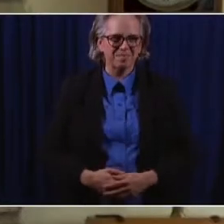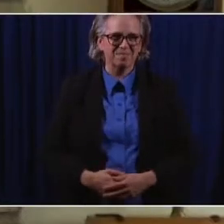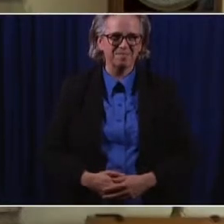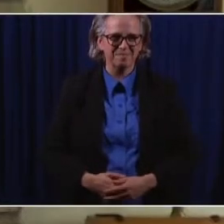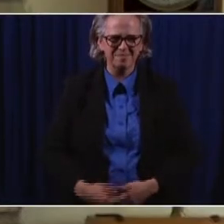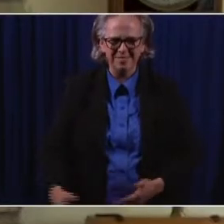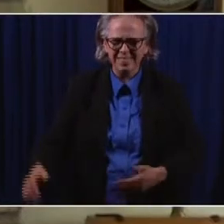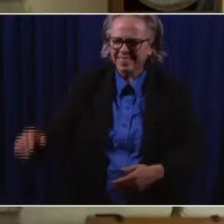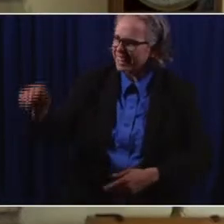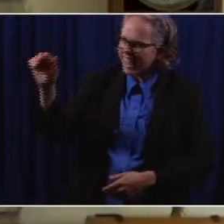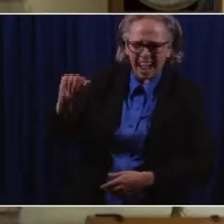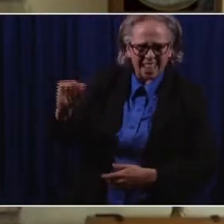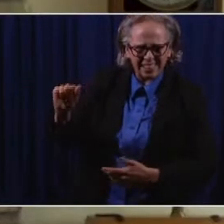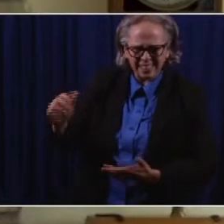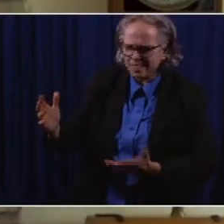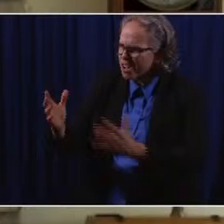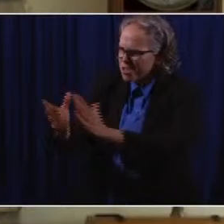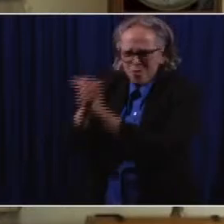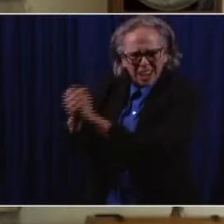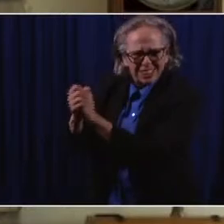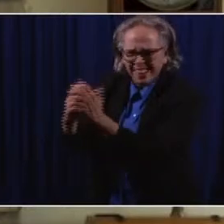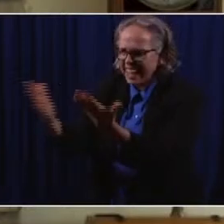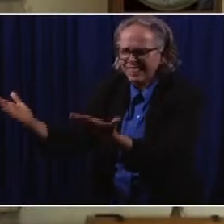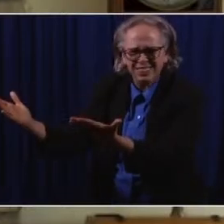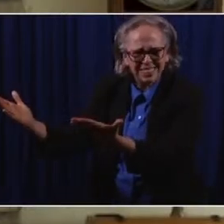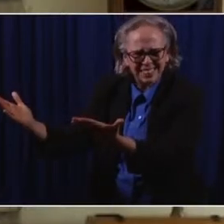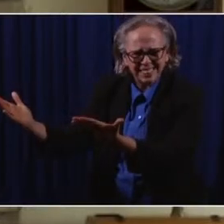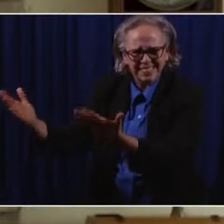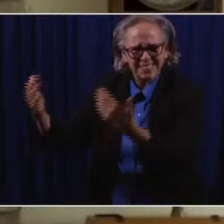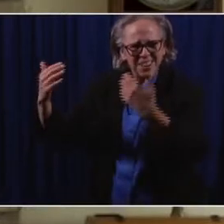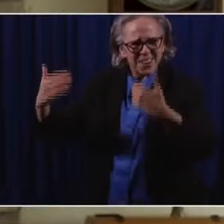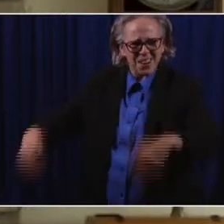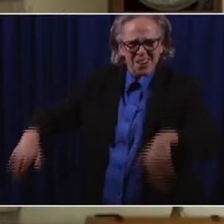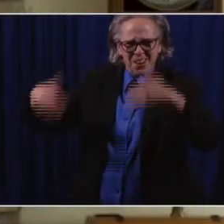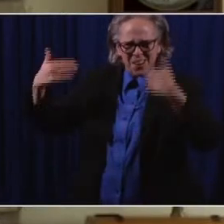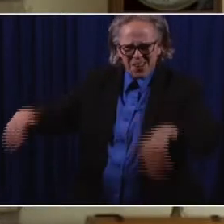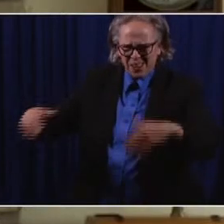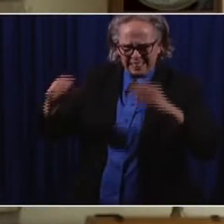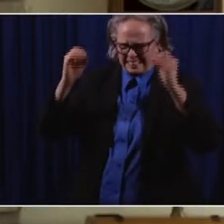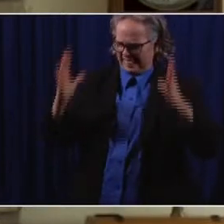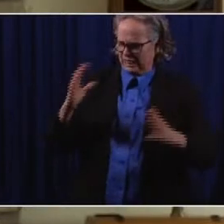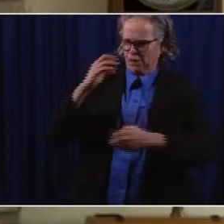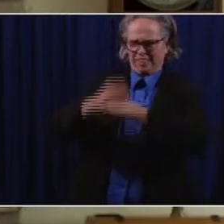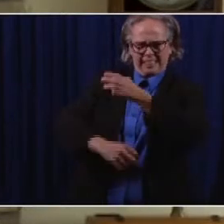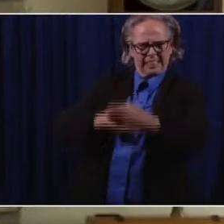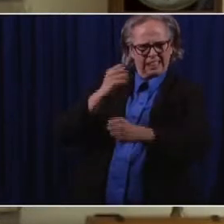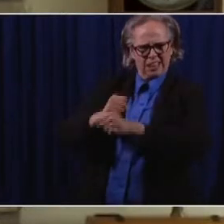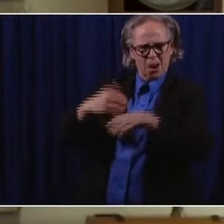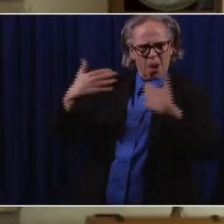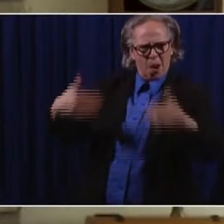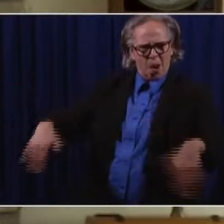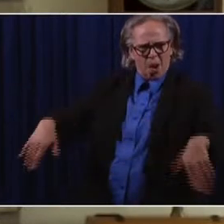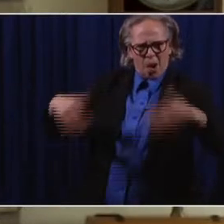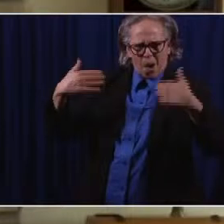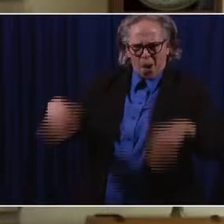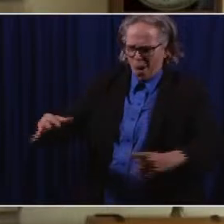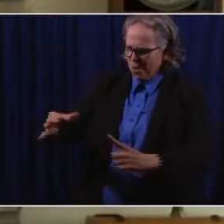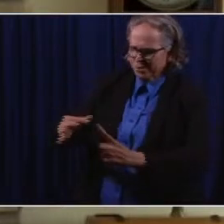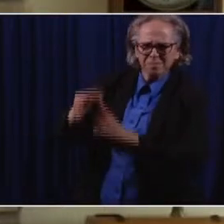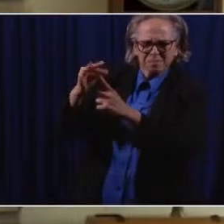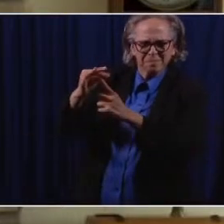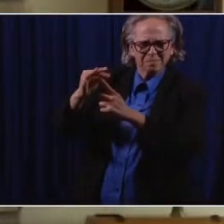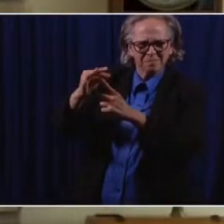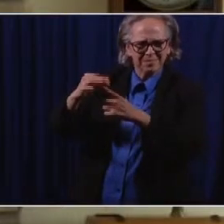Anthony, congratulations, being Teacher of the Year. We all congratulate you for your dedication. Good afternoon,